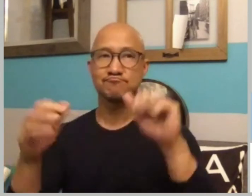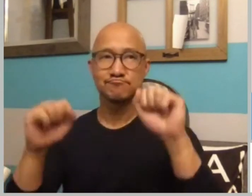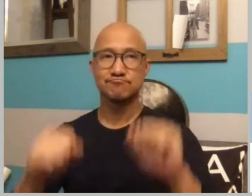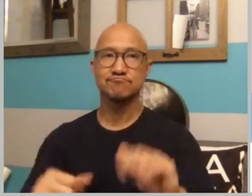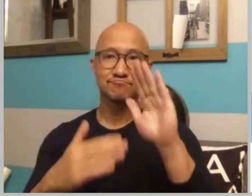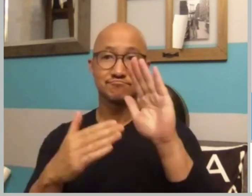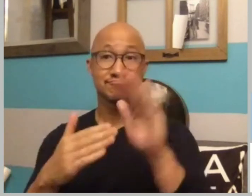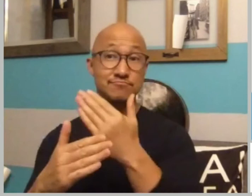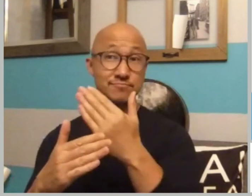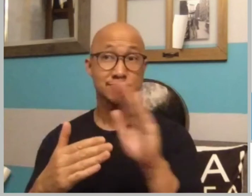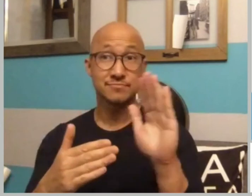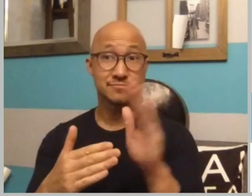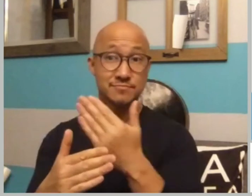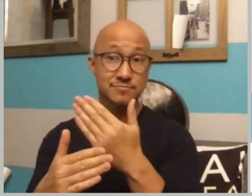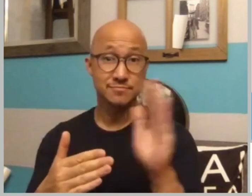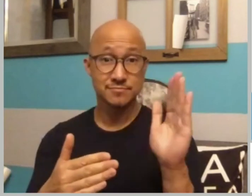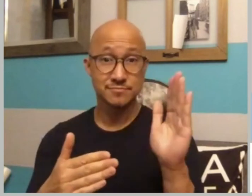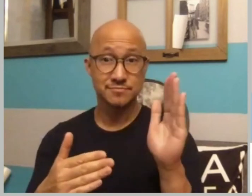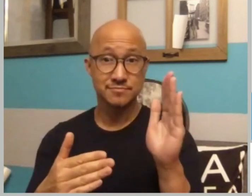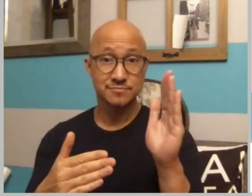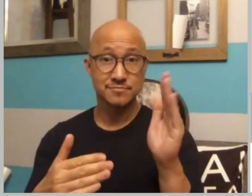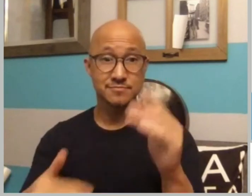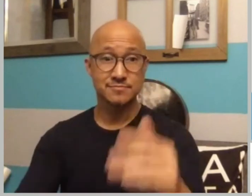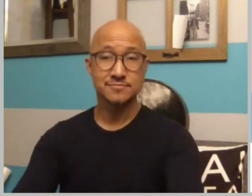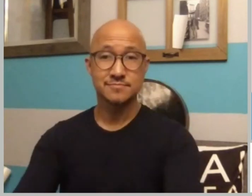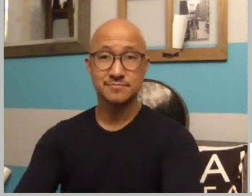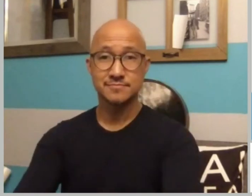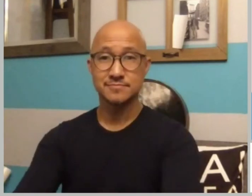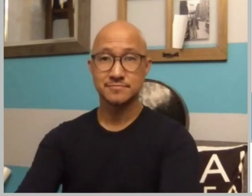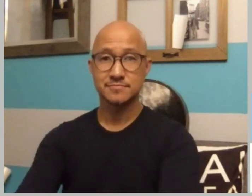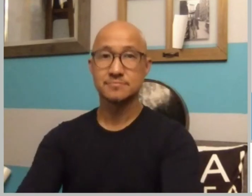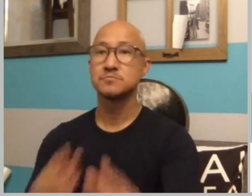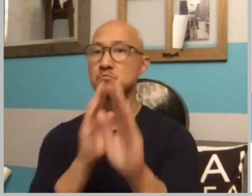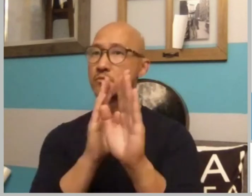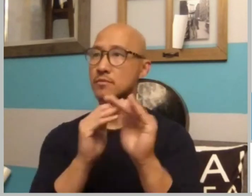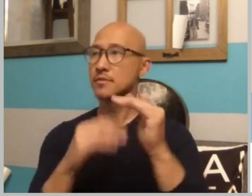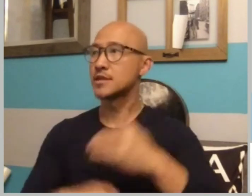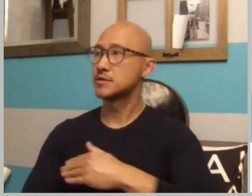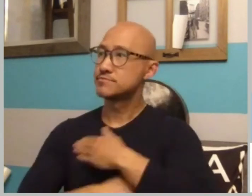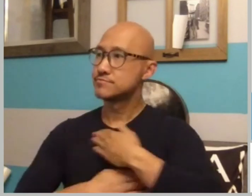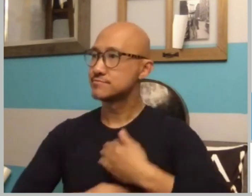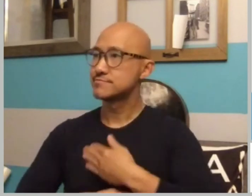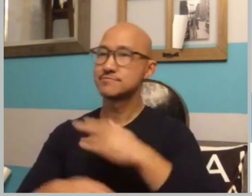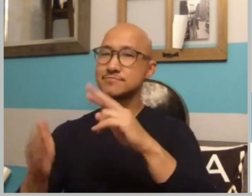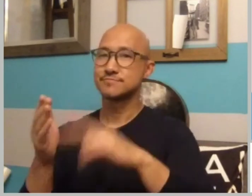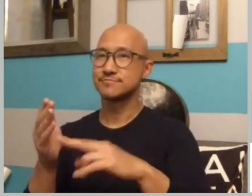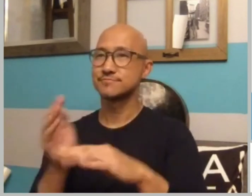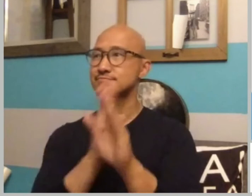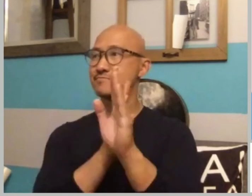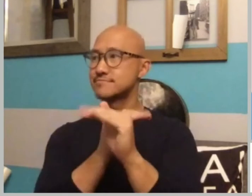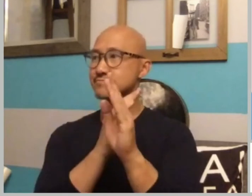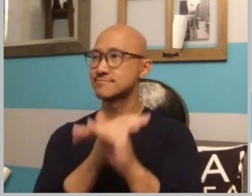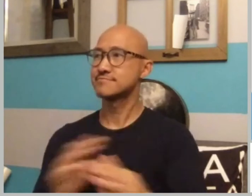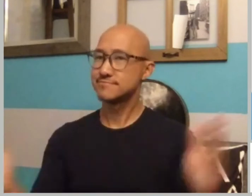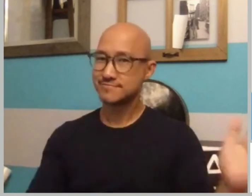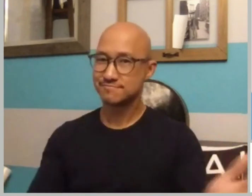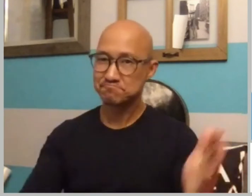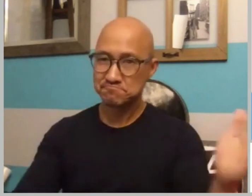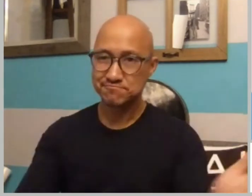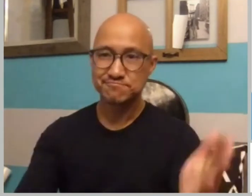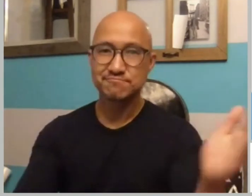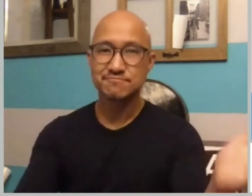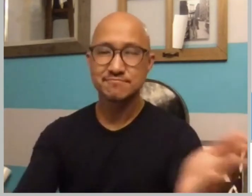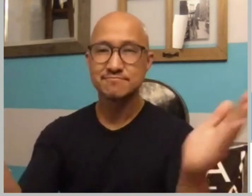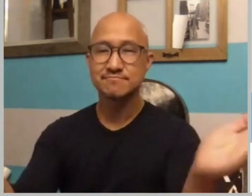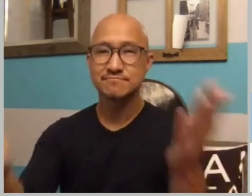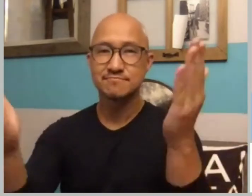Peter, but I hope you've enjoyed the reading. I hope you were encouraged tonight by just this brief summary.